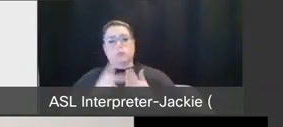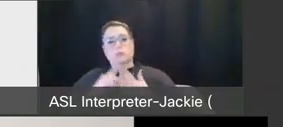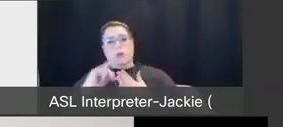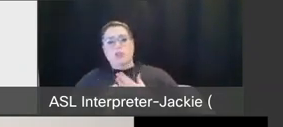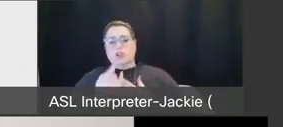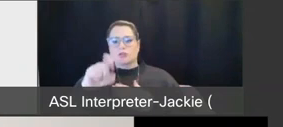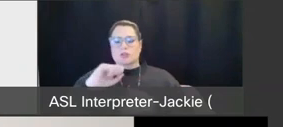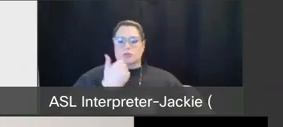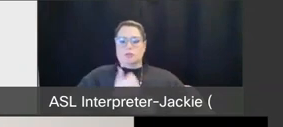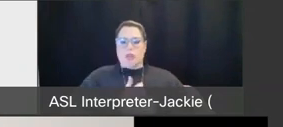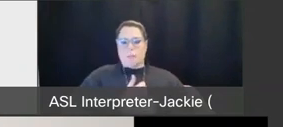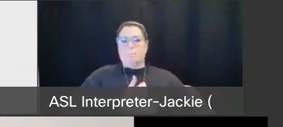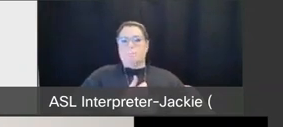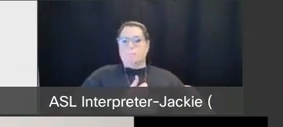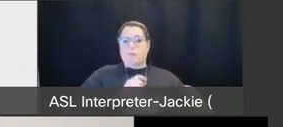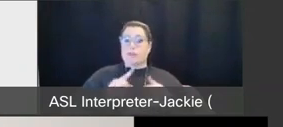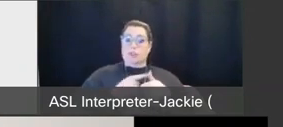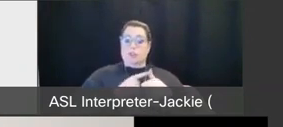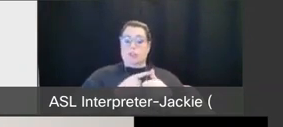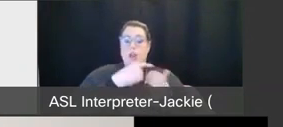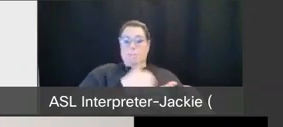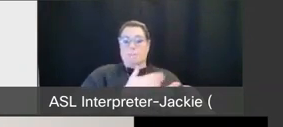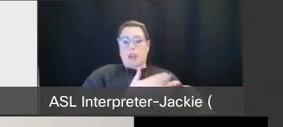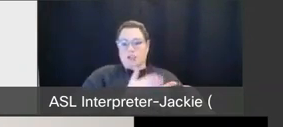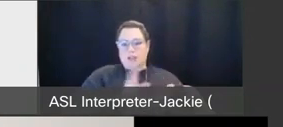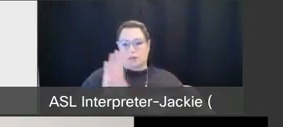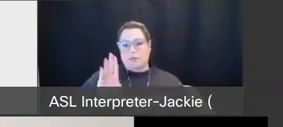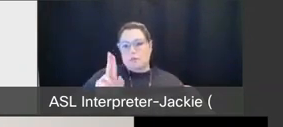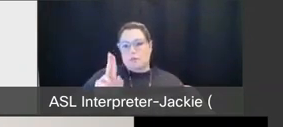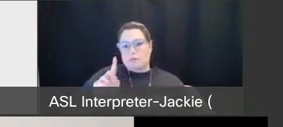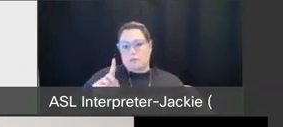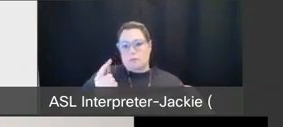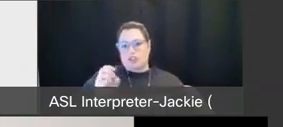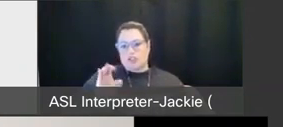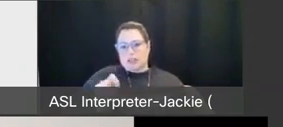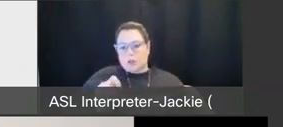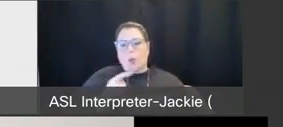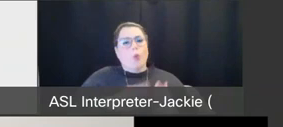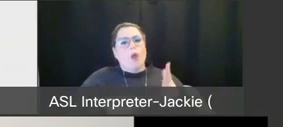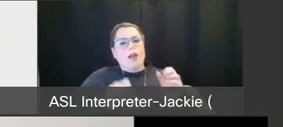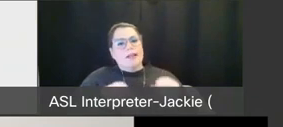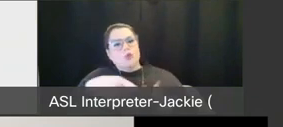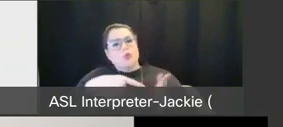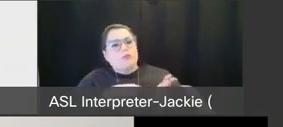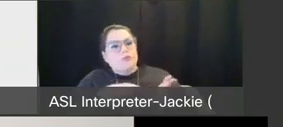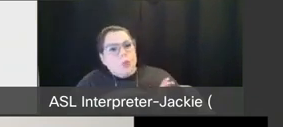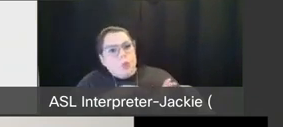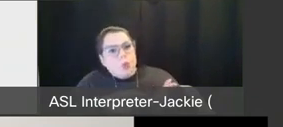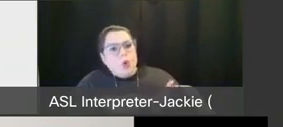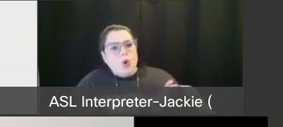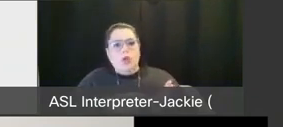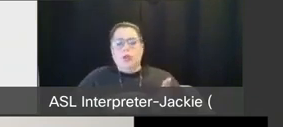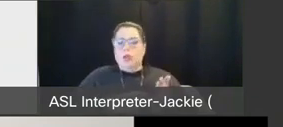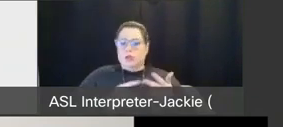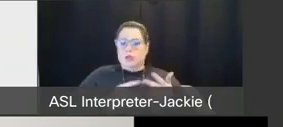is, what is your budget? And you have to be realistic about what you can afford and when you need to